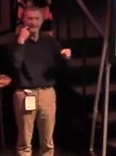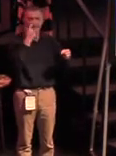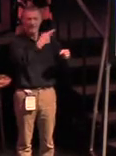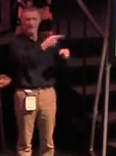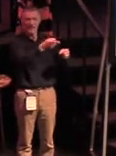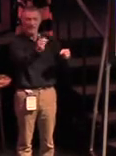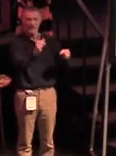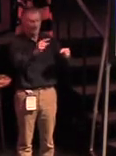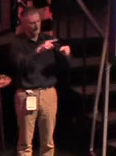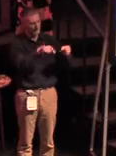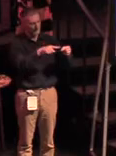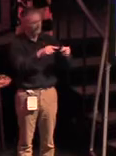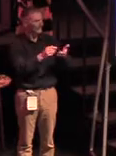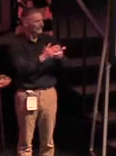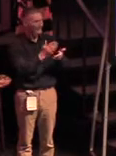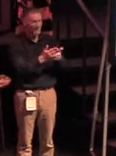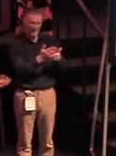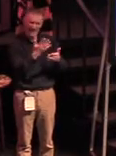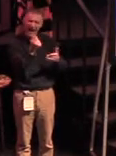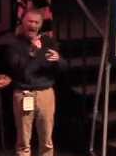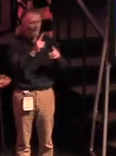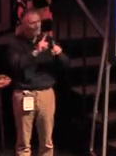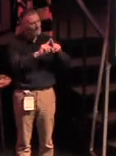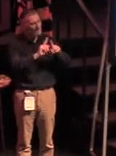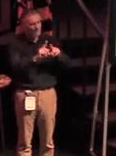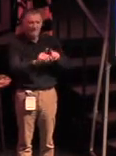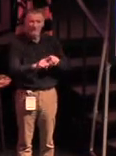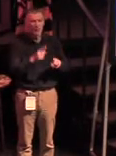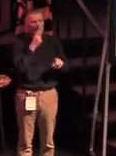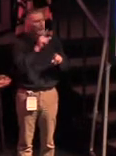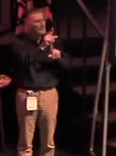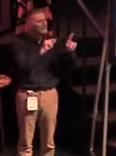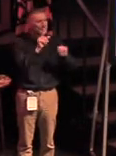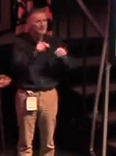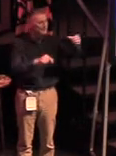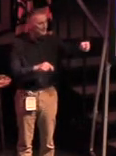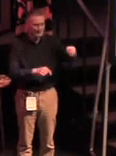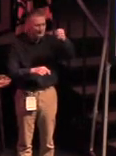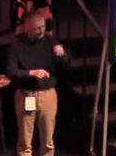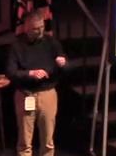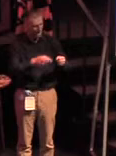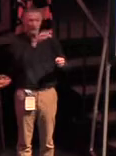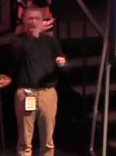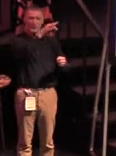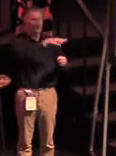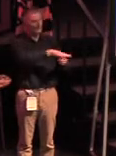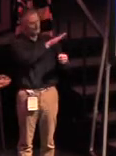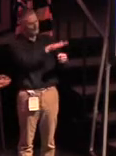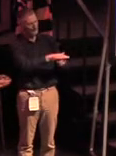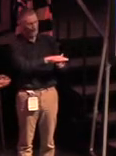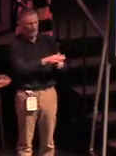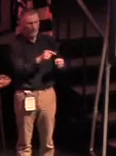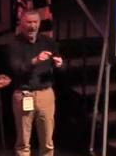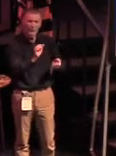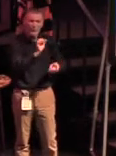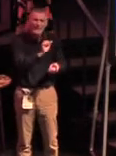whole talent pool of diverse people up there to pick from. The harder bit is keeping that